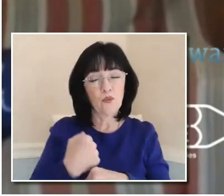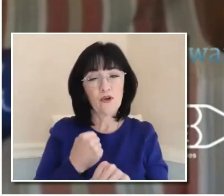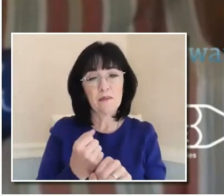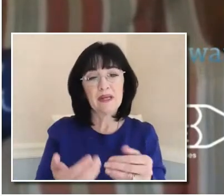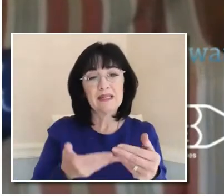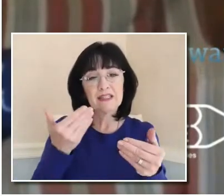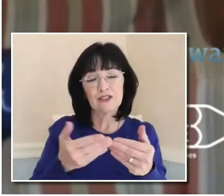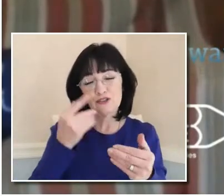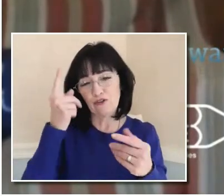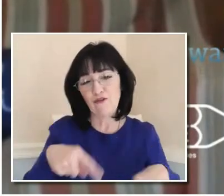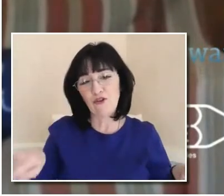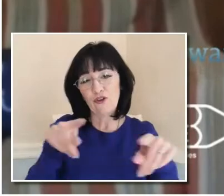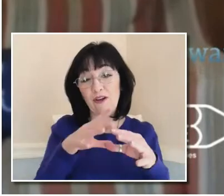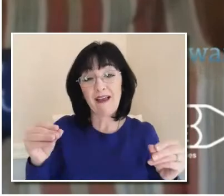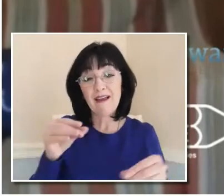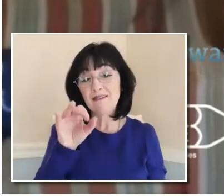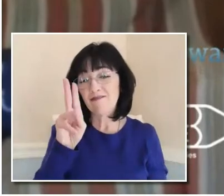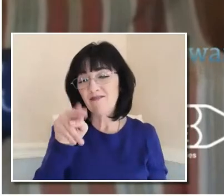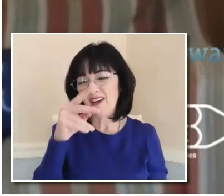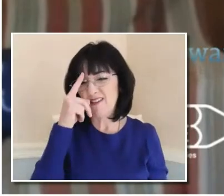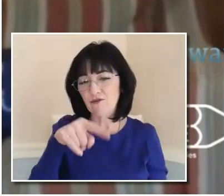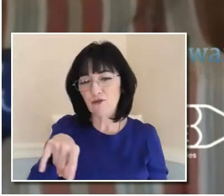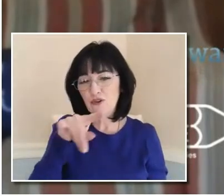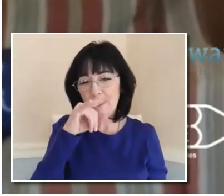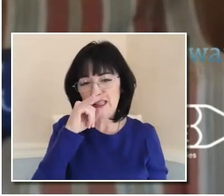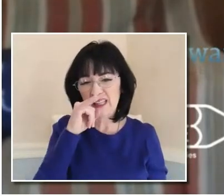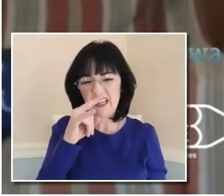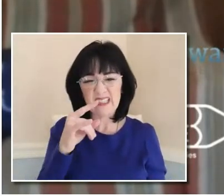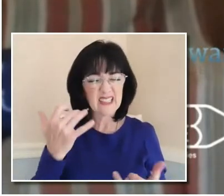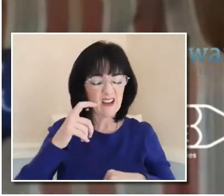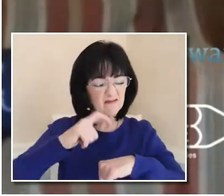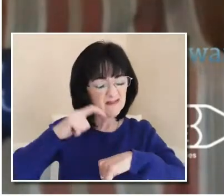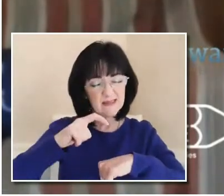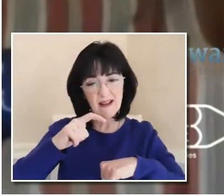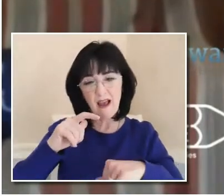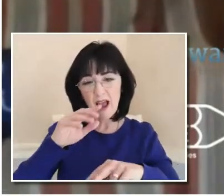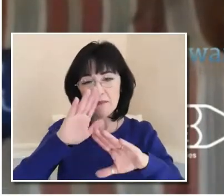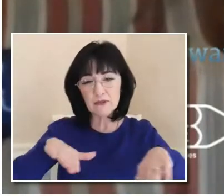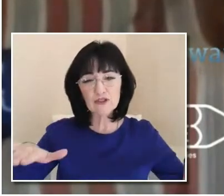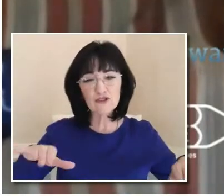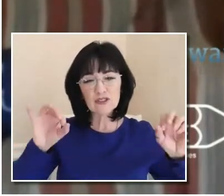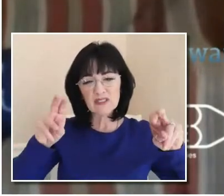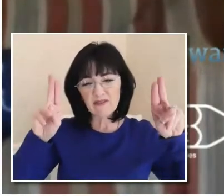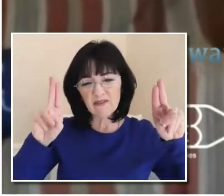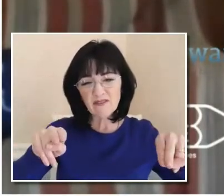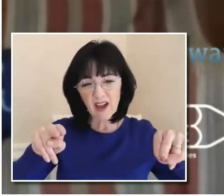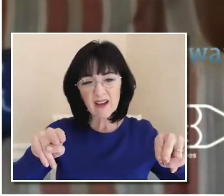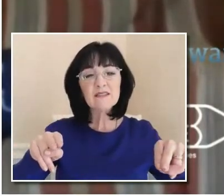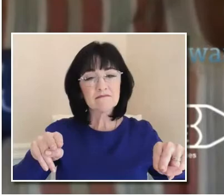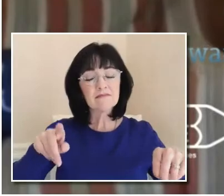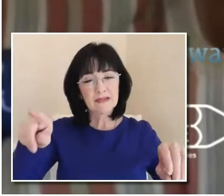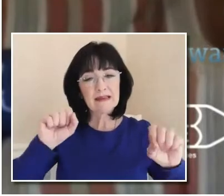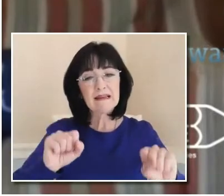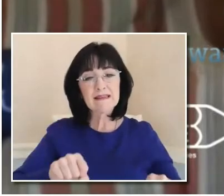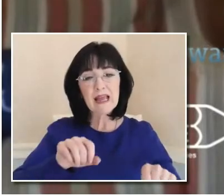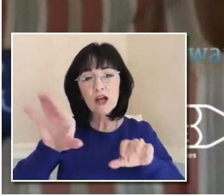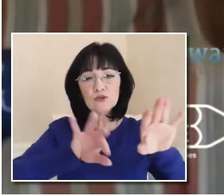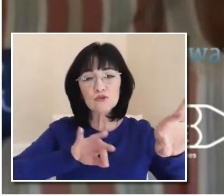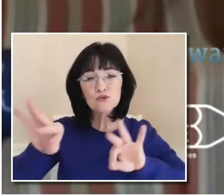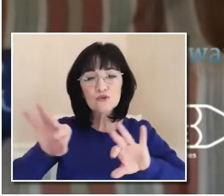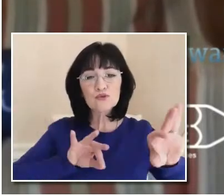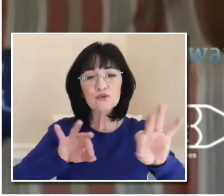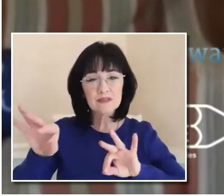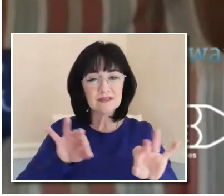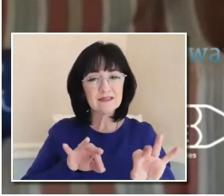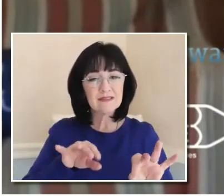fun for the kids this summer as well. It's a time for the kids to have fun, and there's choice. I think that's something so wonderful about Sora. There's tons